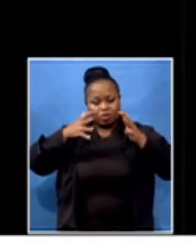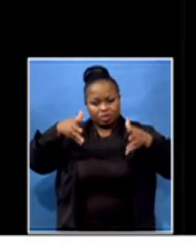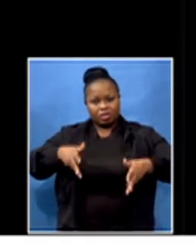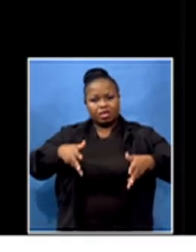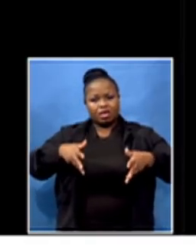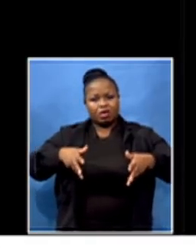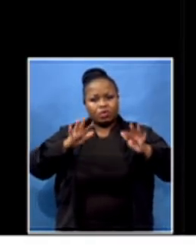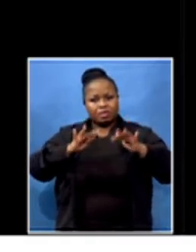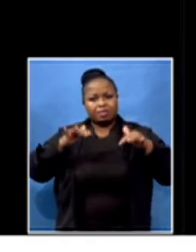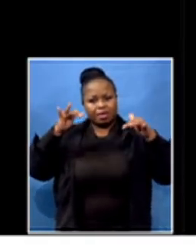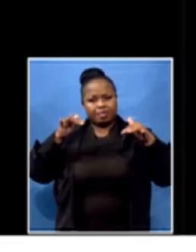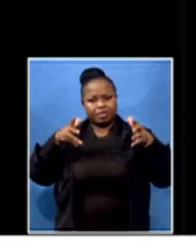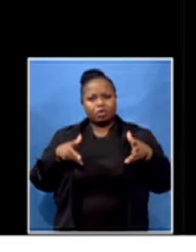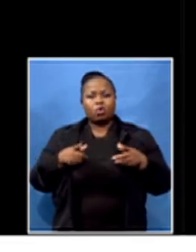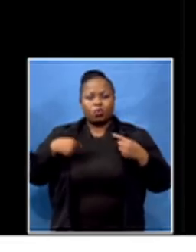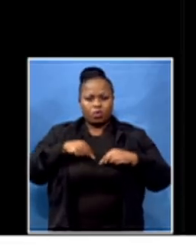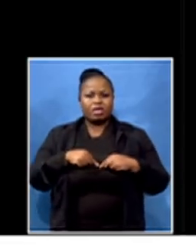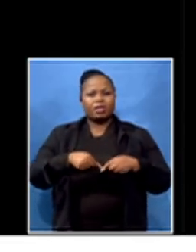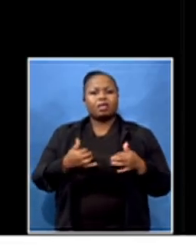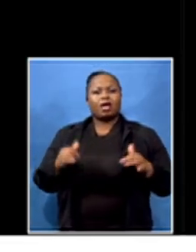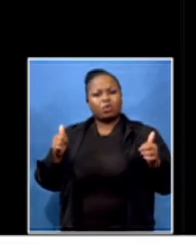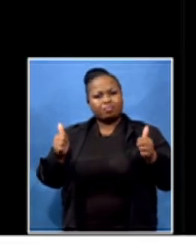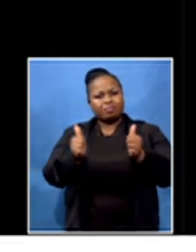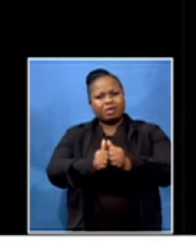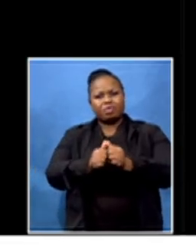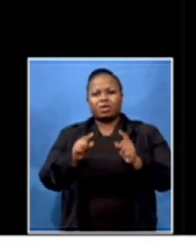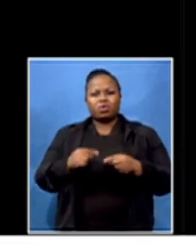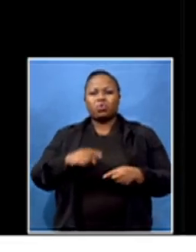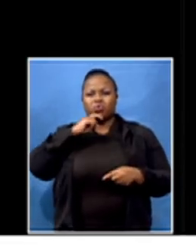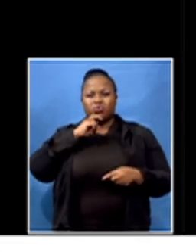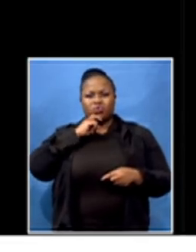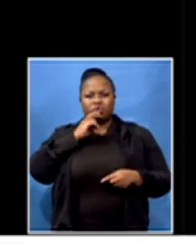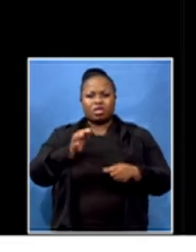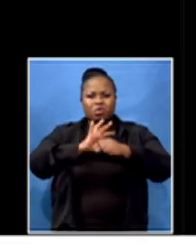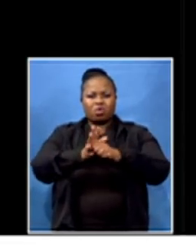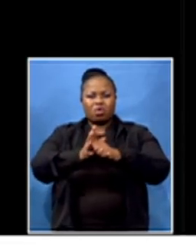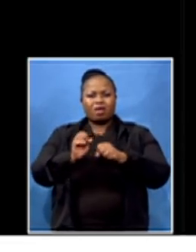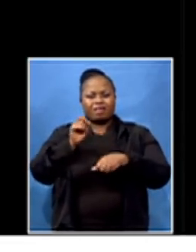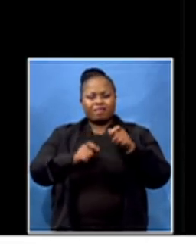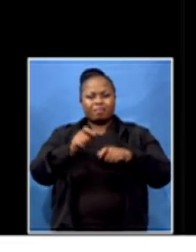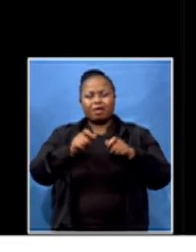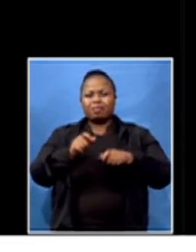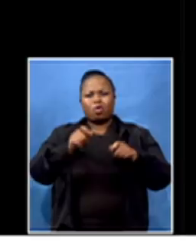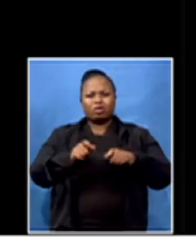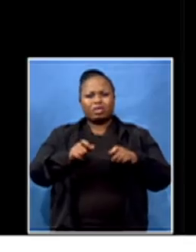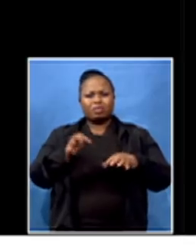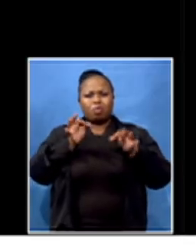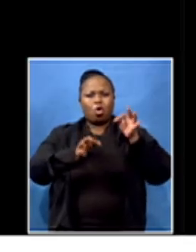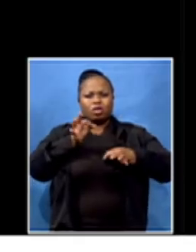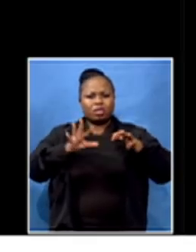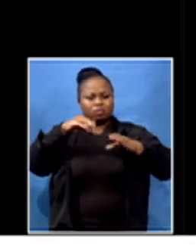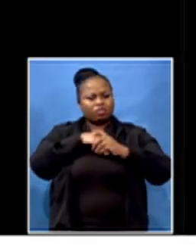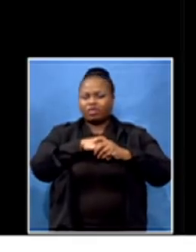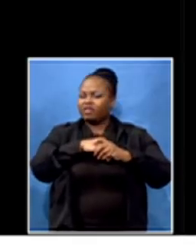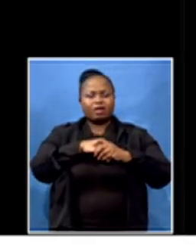pandemic. We are joined together in this. Let us not use this pandemic to play politics. It does seem that we want to play